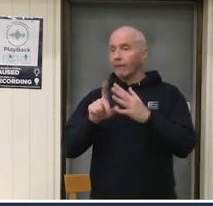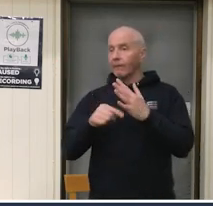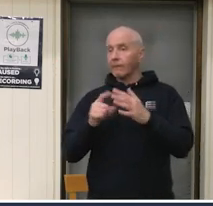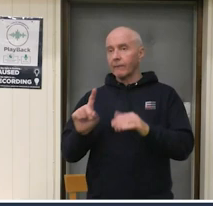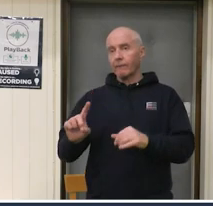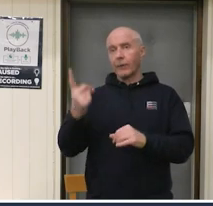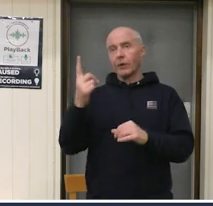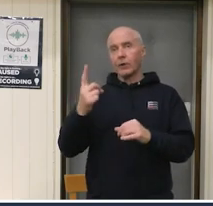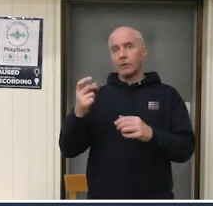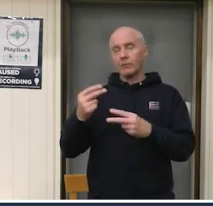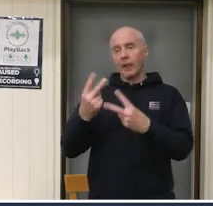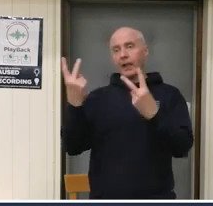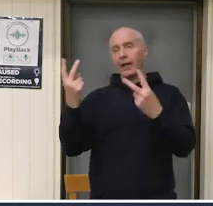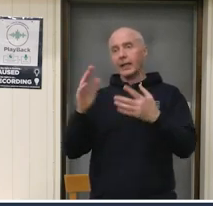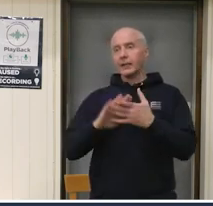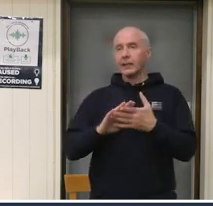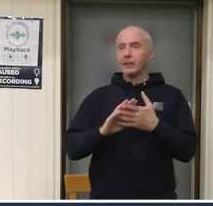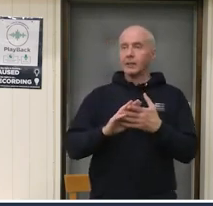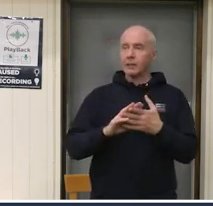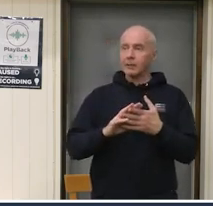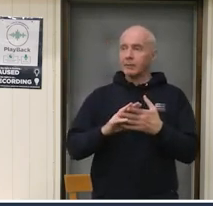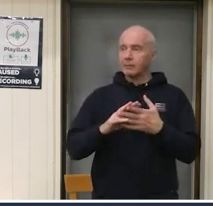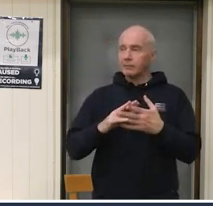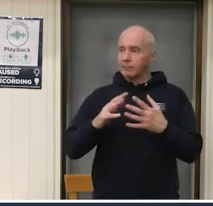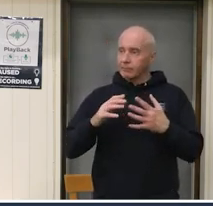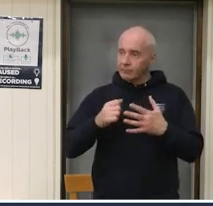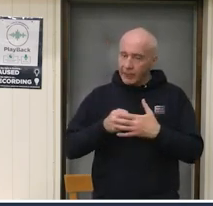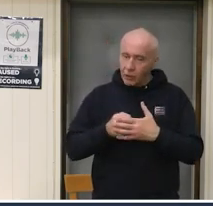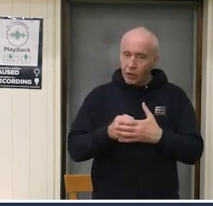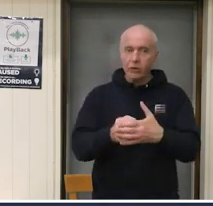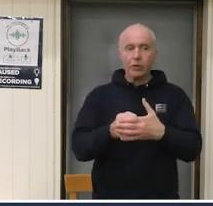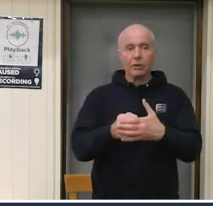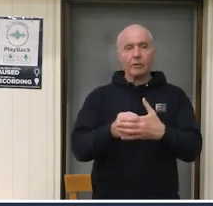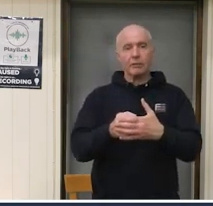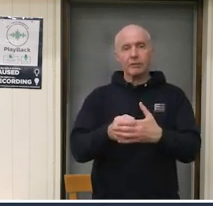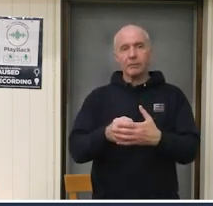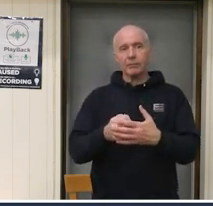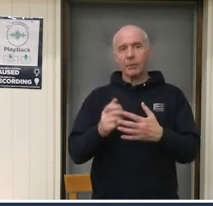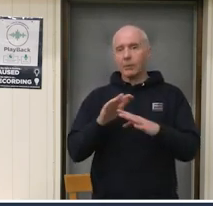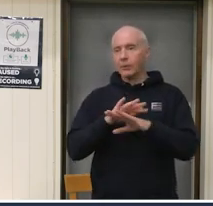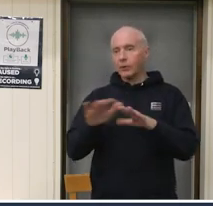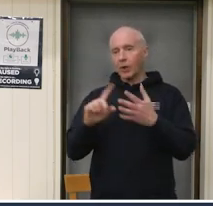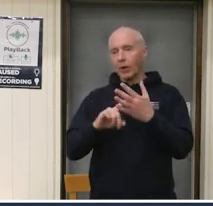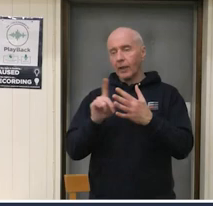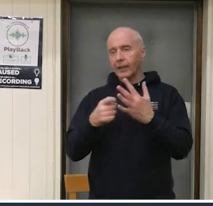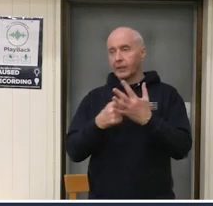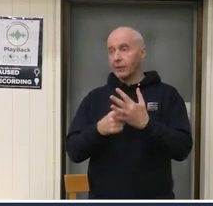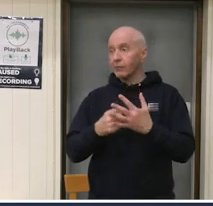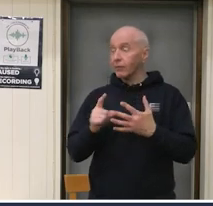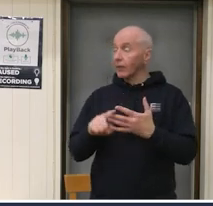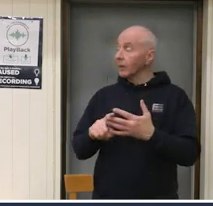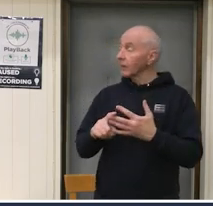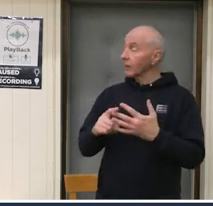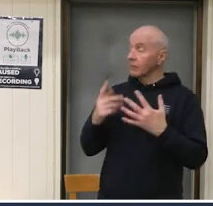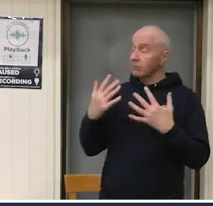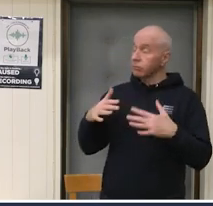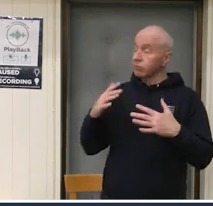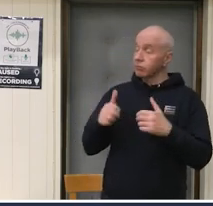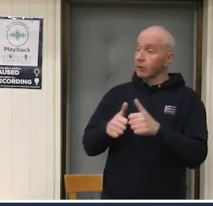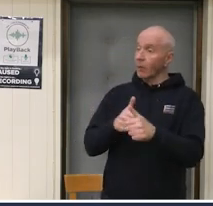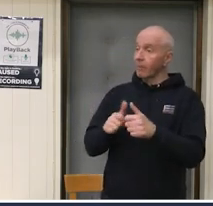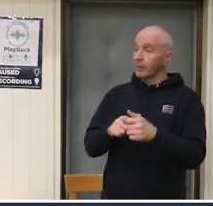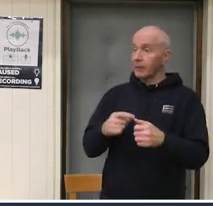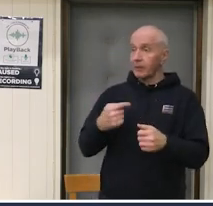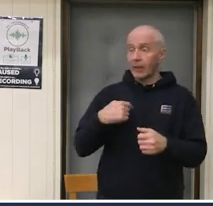lasers. It's impacty kind of driven inertial fusion. Fantastic companies. I remember them when they were